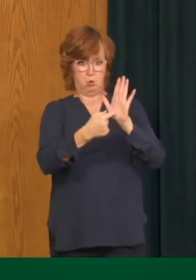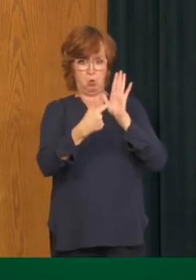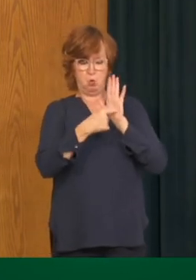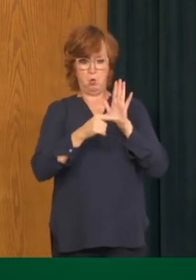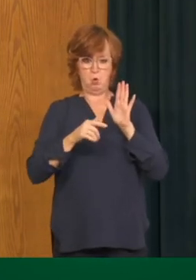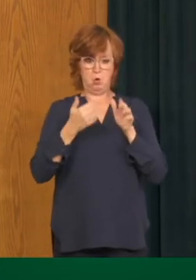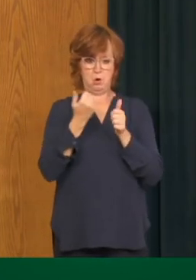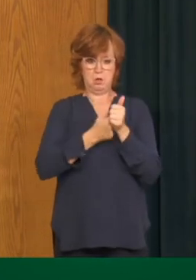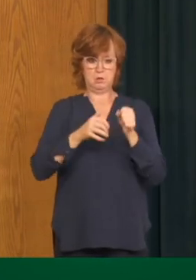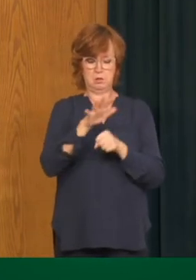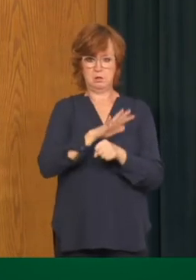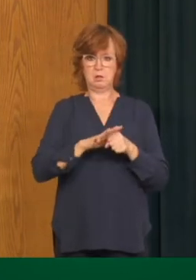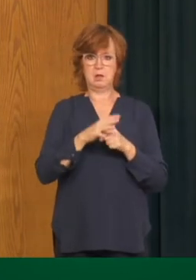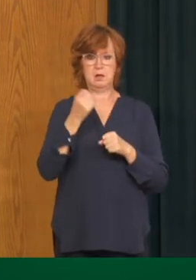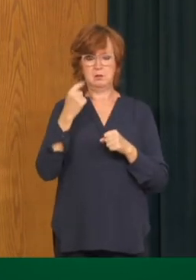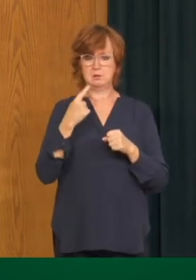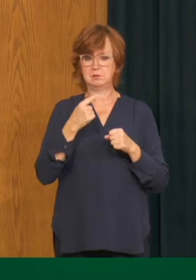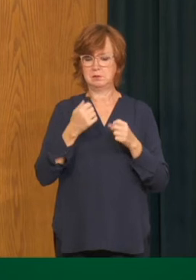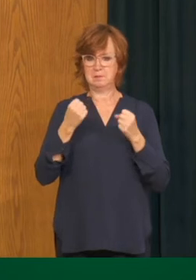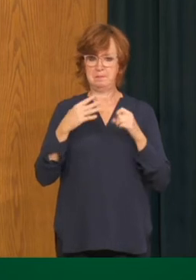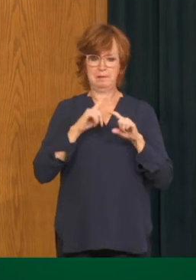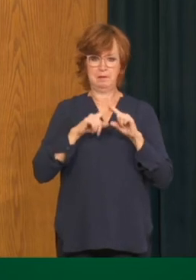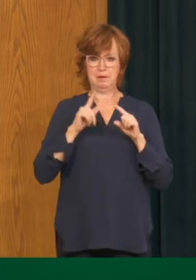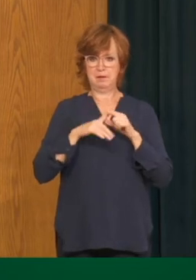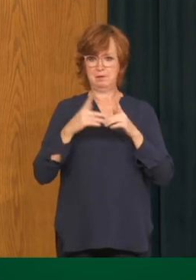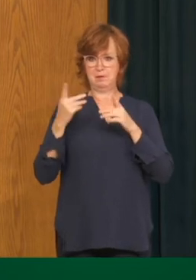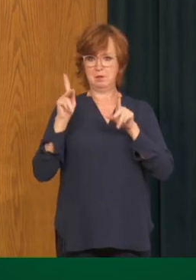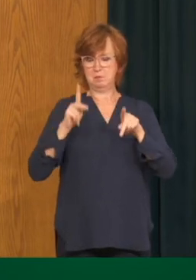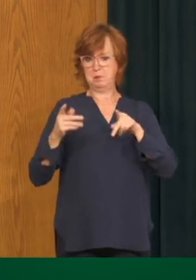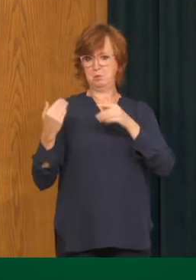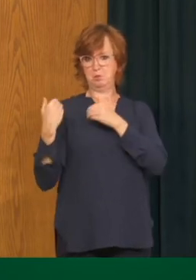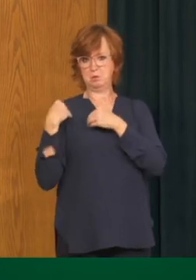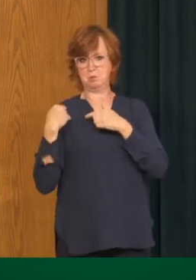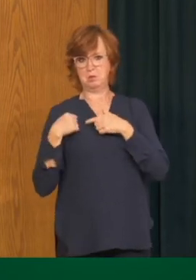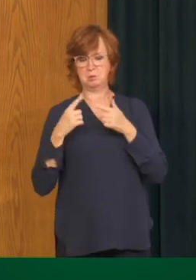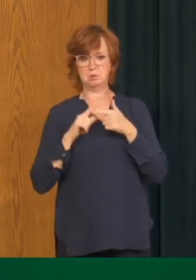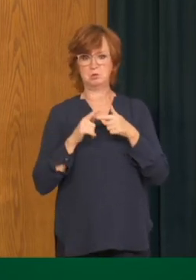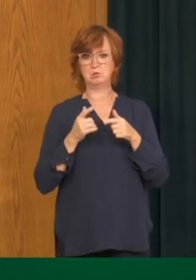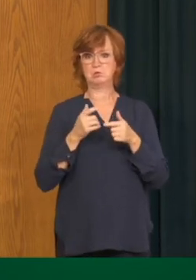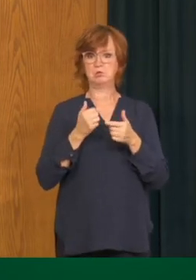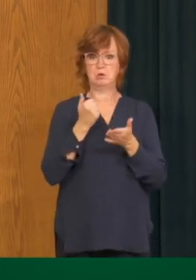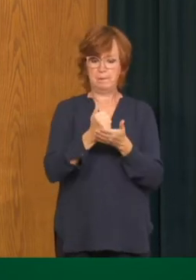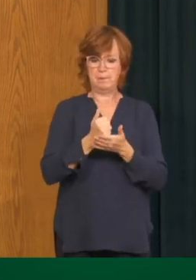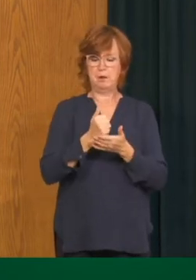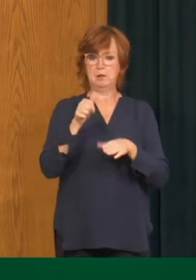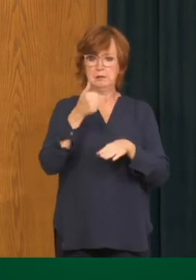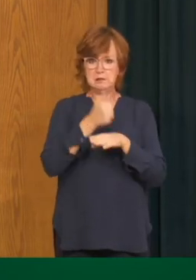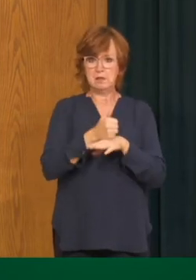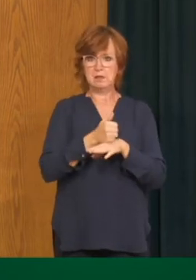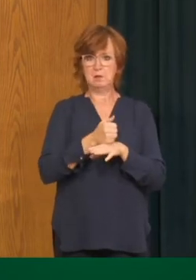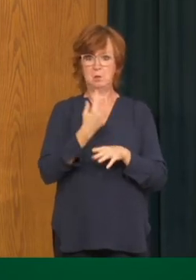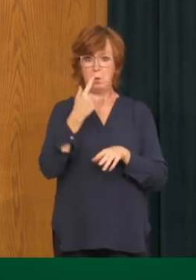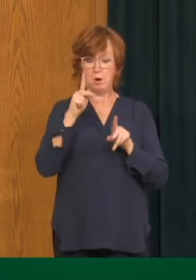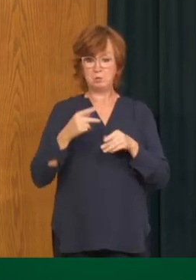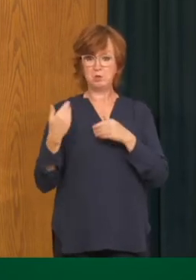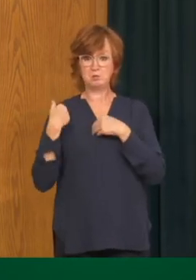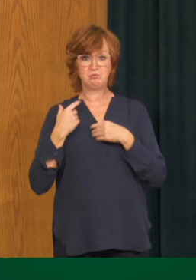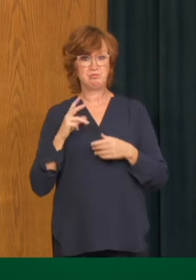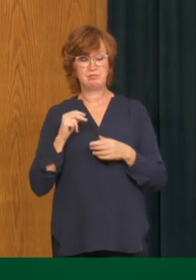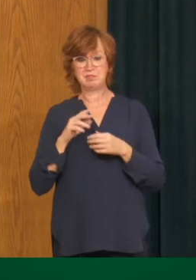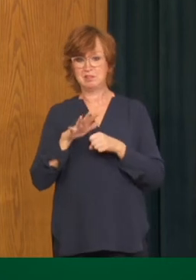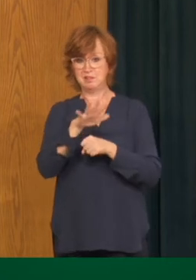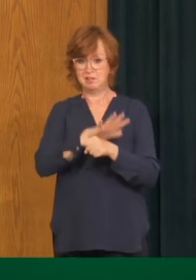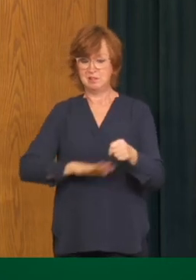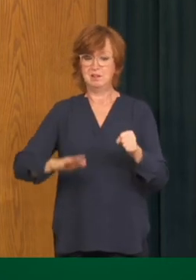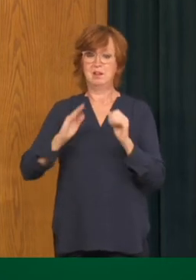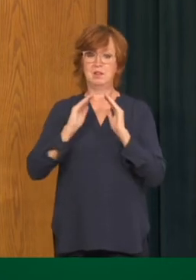layer can't do everything. So it starts with in our community, practicing everything we've been doing, practicing physical